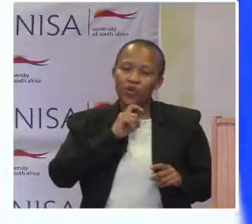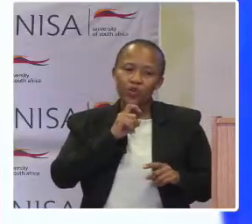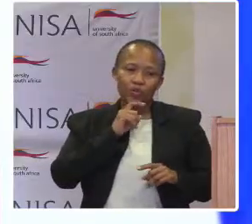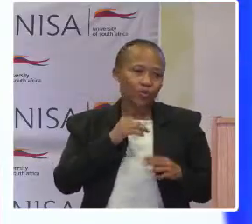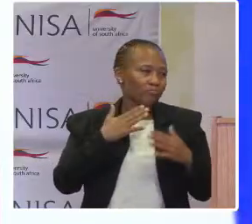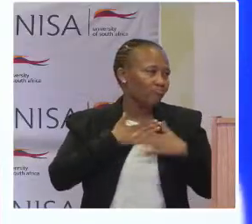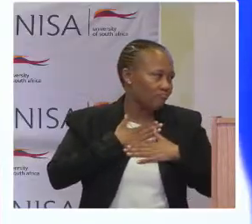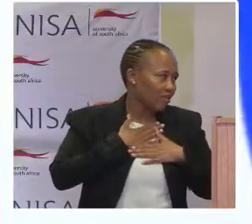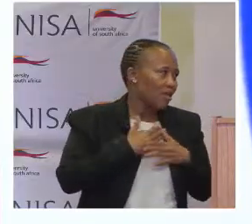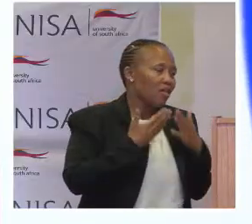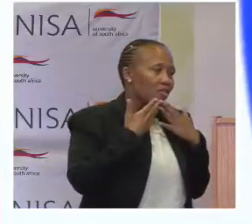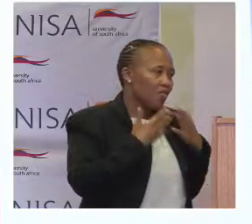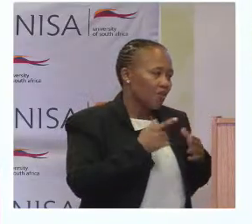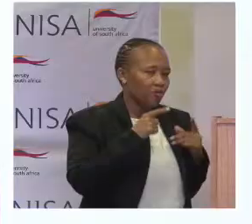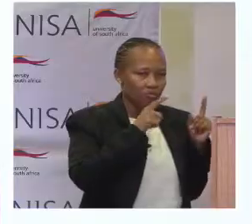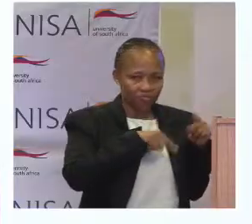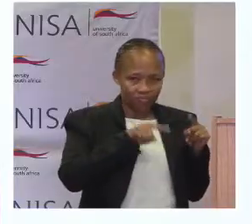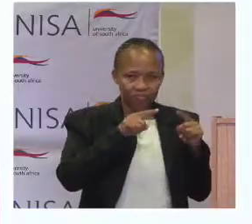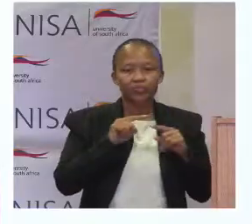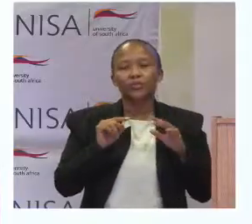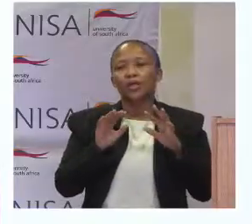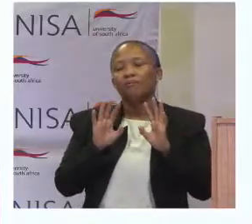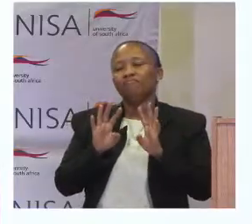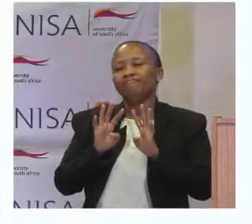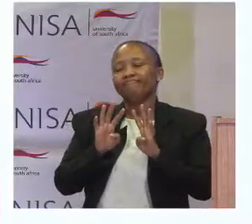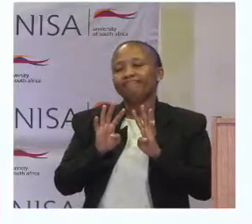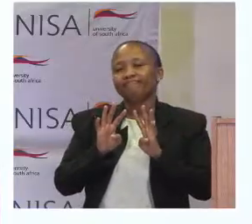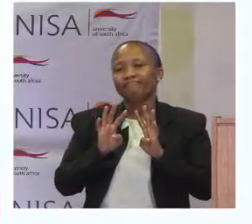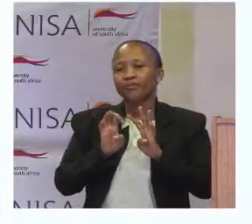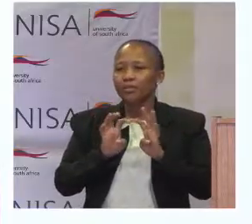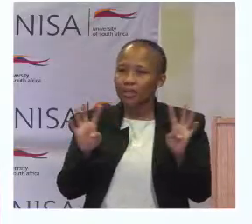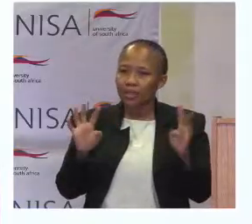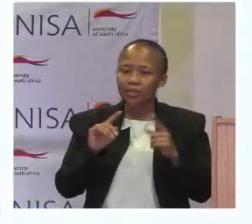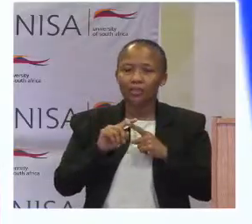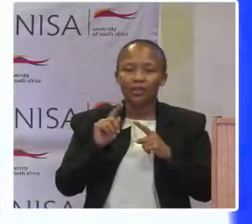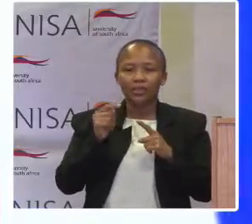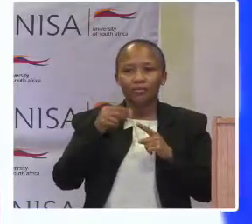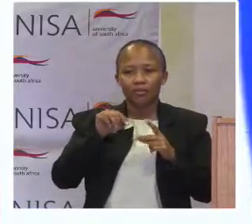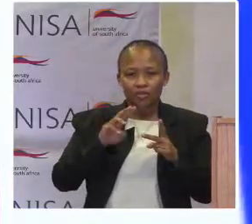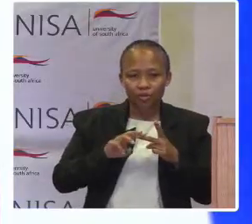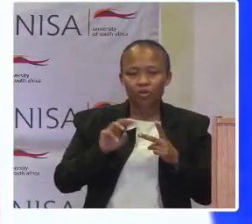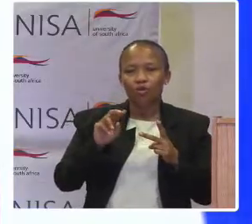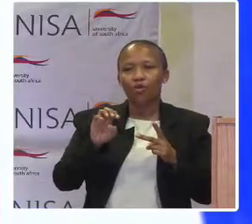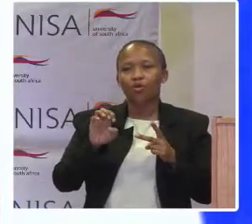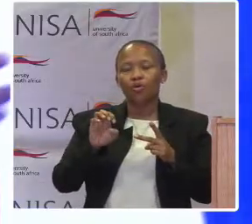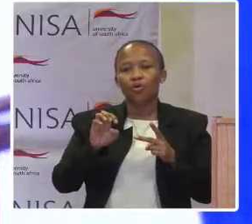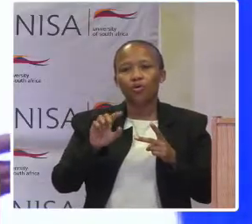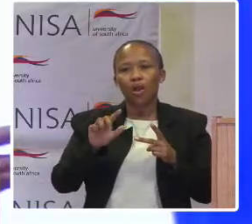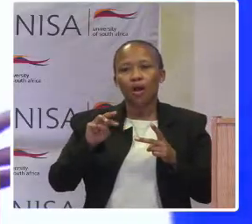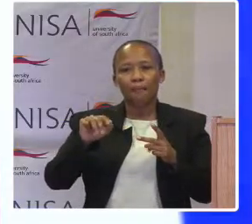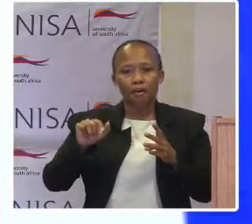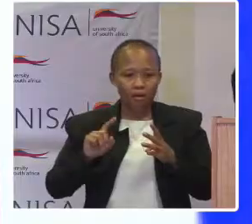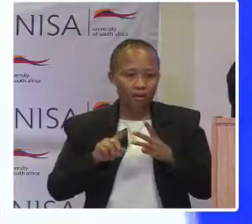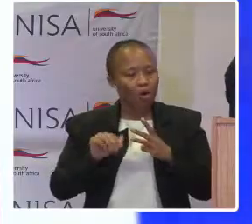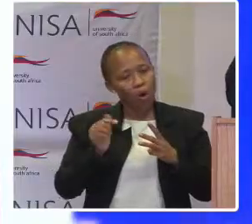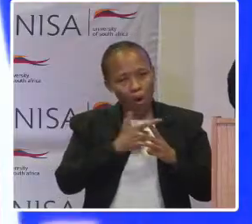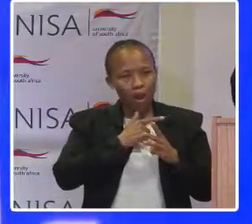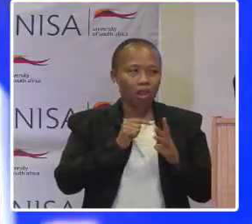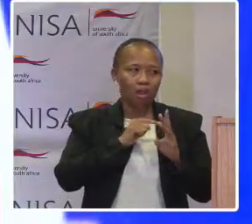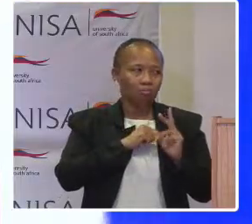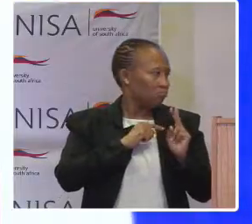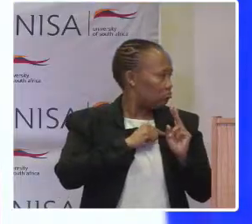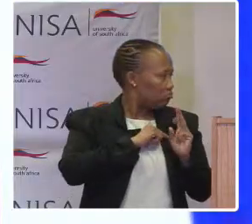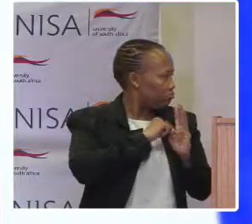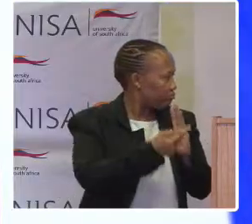the panelists for their contributions. Thank you, Tawiso. Thank you, Yongama. Thank you, Sarah, for the opportunity and to share with us